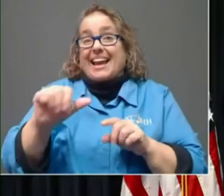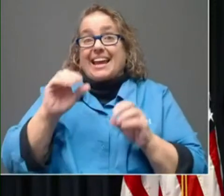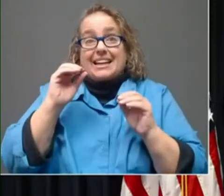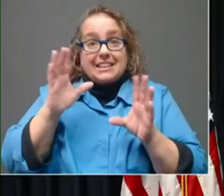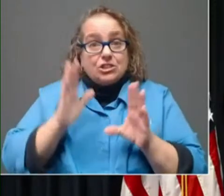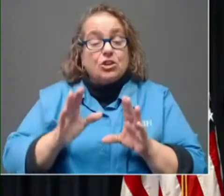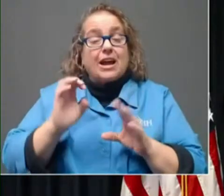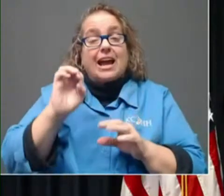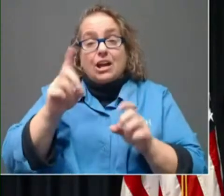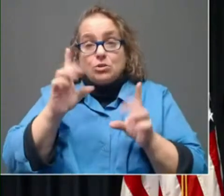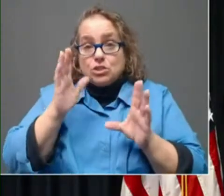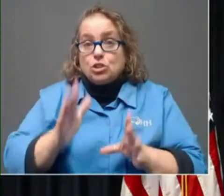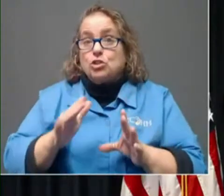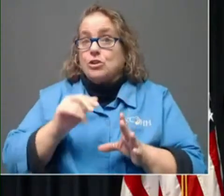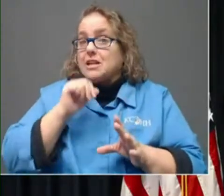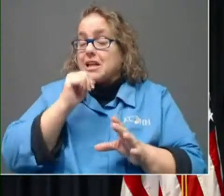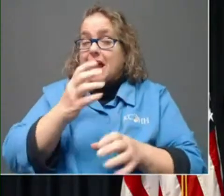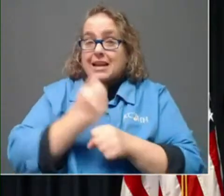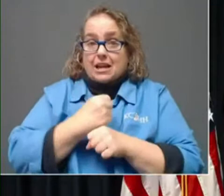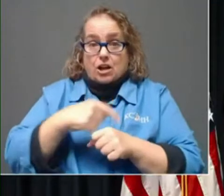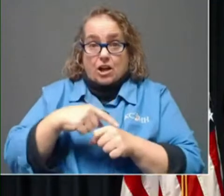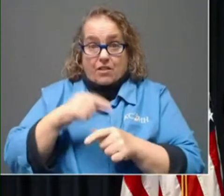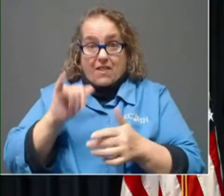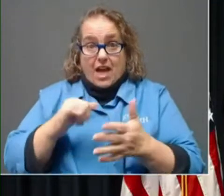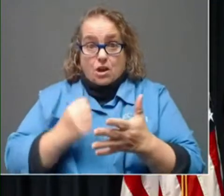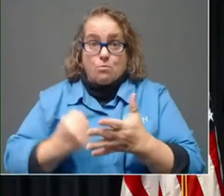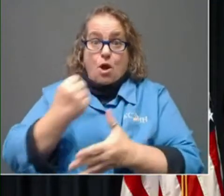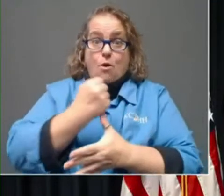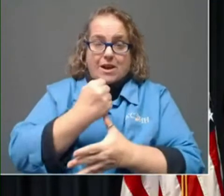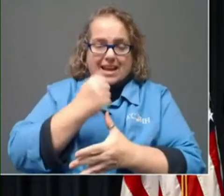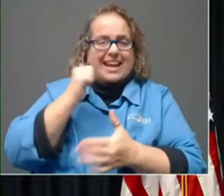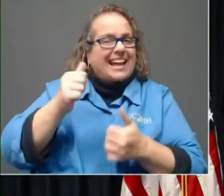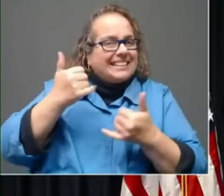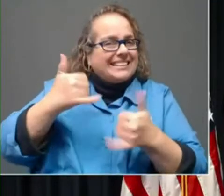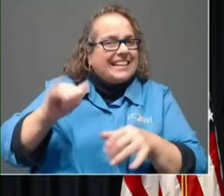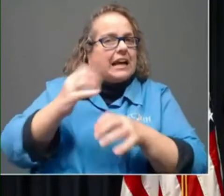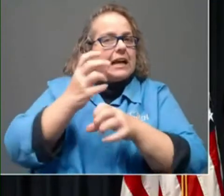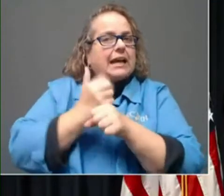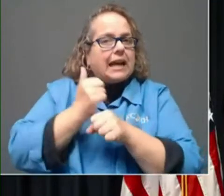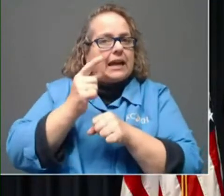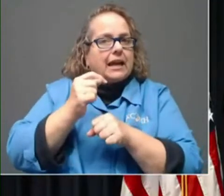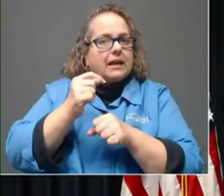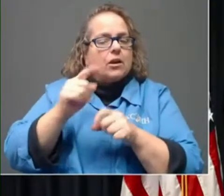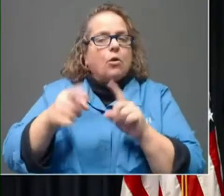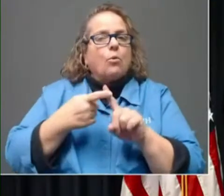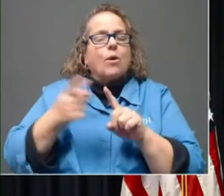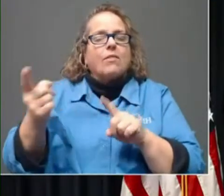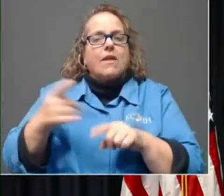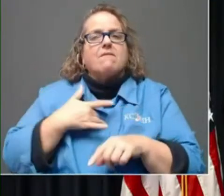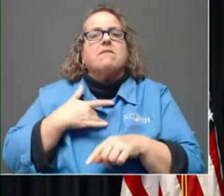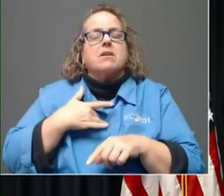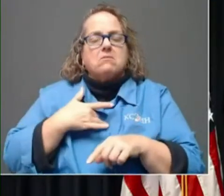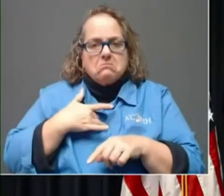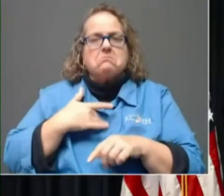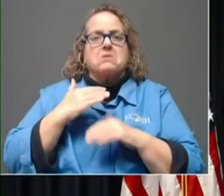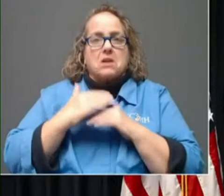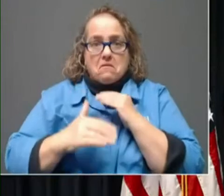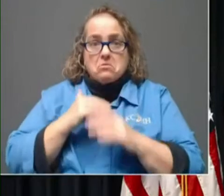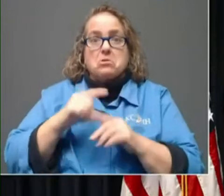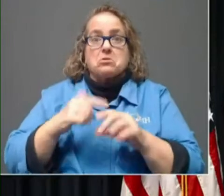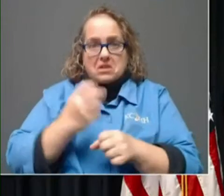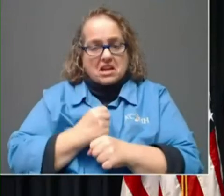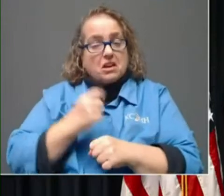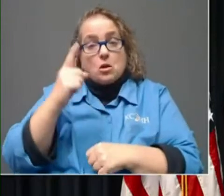in this priority round can then still get it wherever they would otherwise fall, 1C,